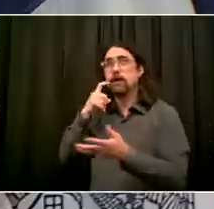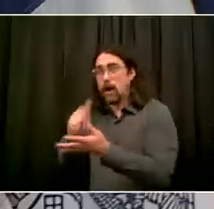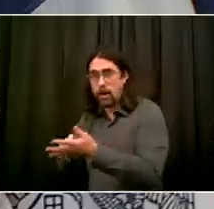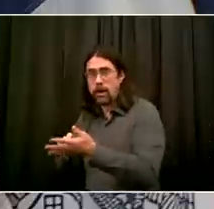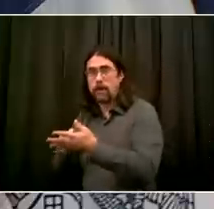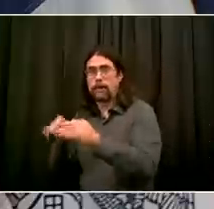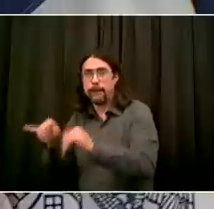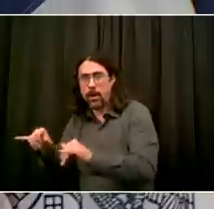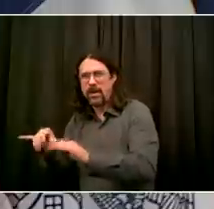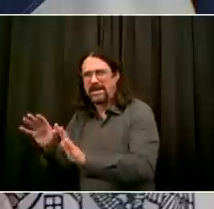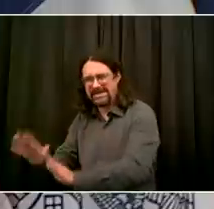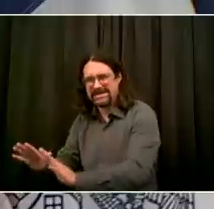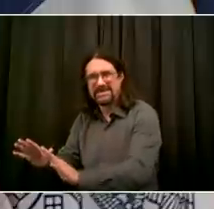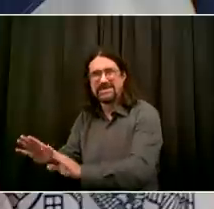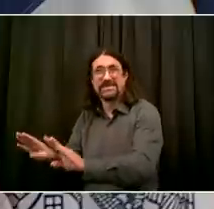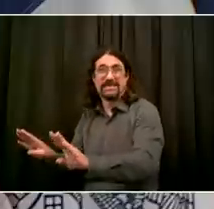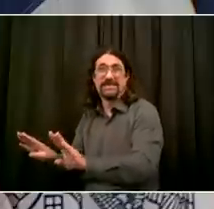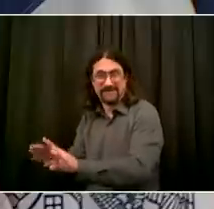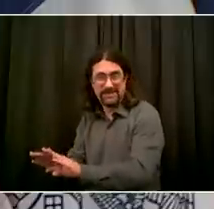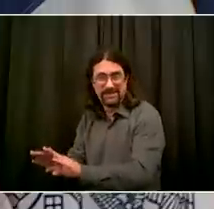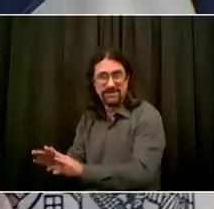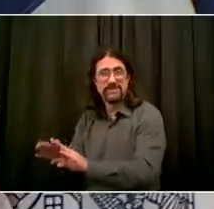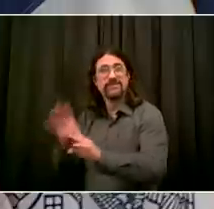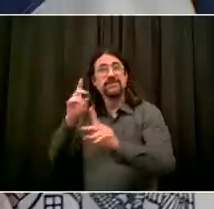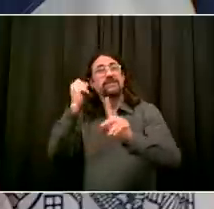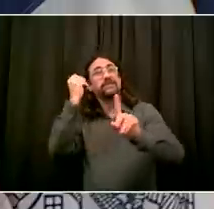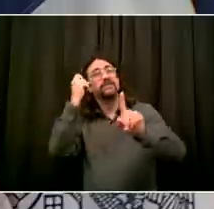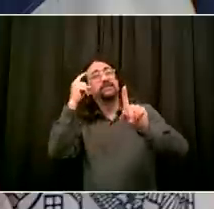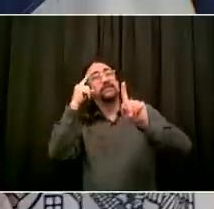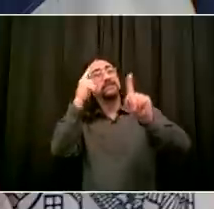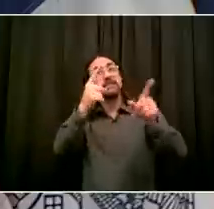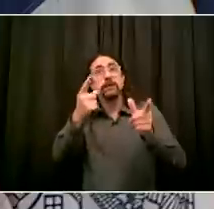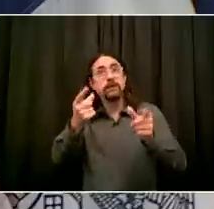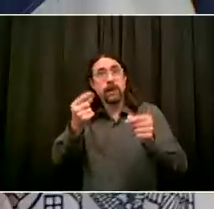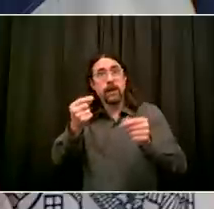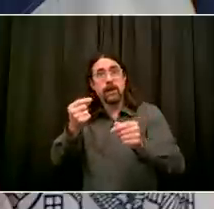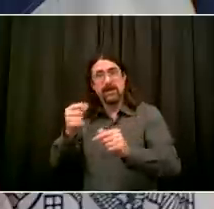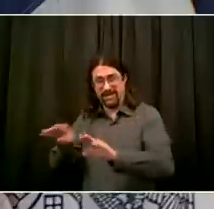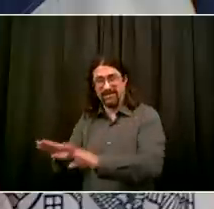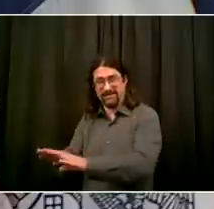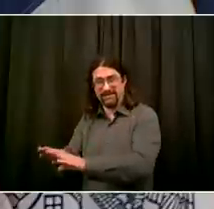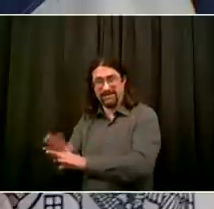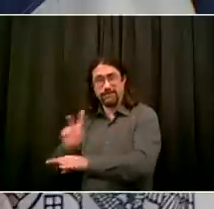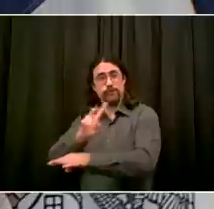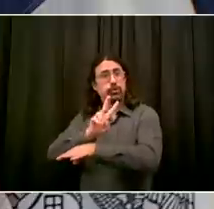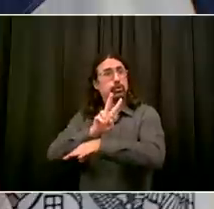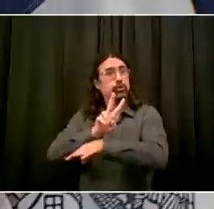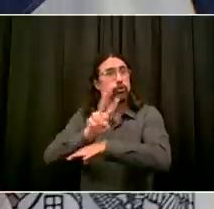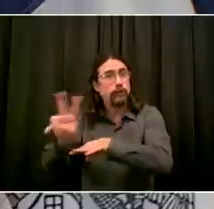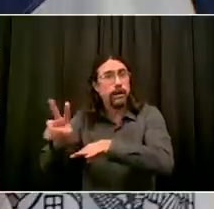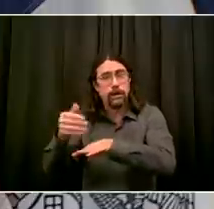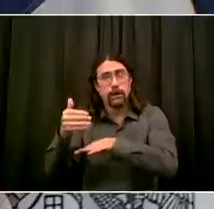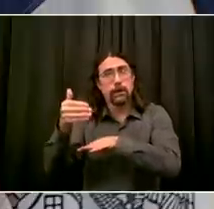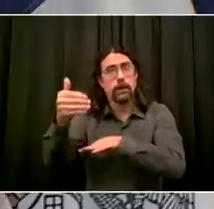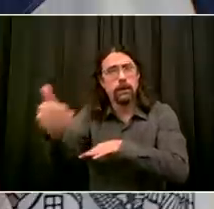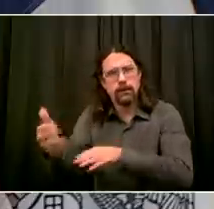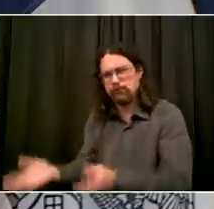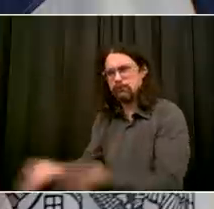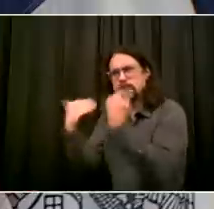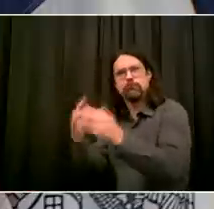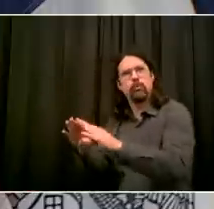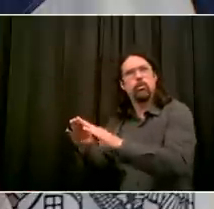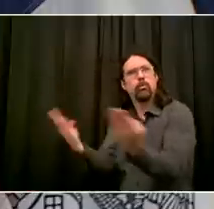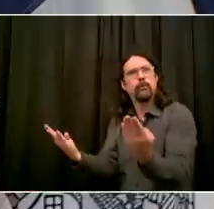out of the restrictions if the full 2 weeks has passed and the last seven consecutive days that zip code was under